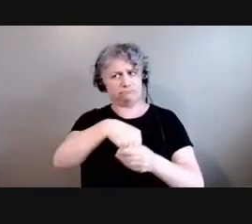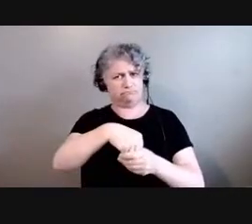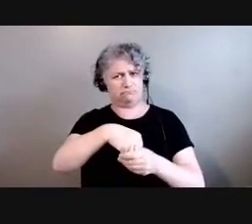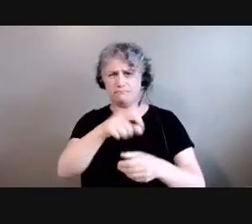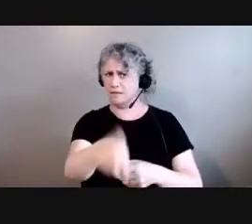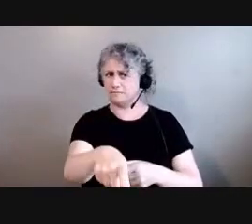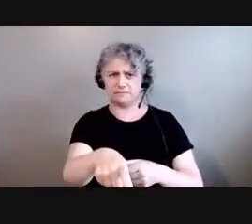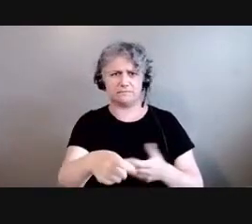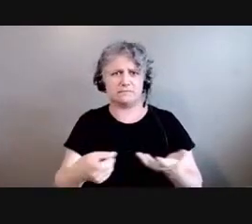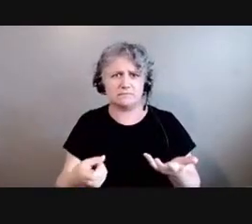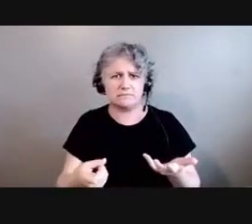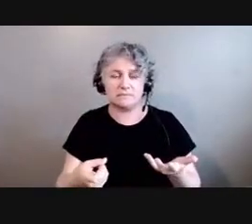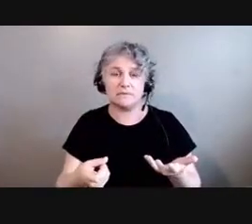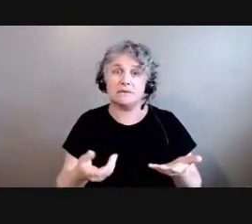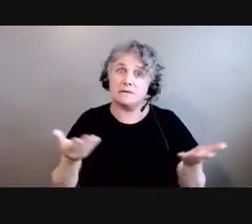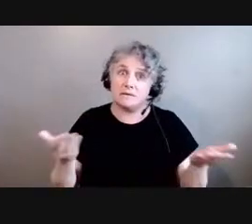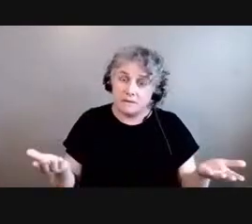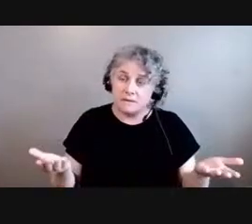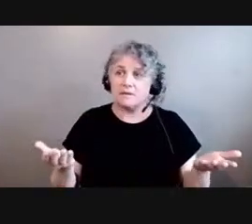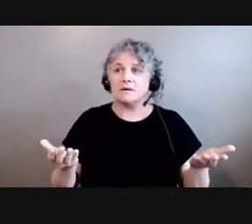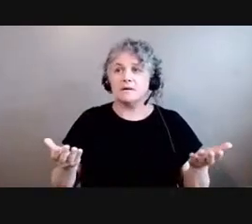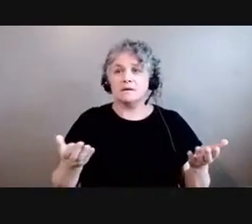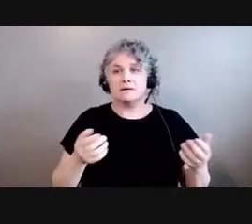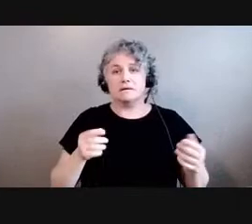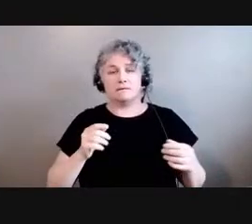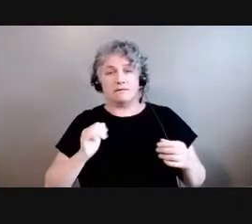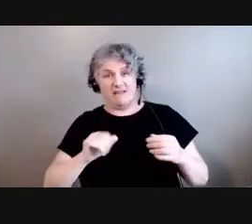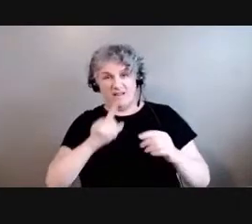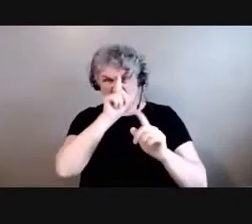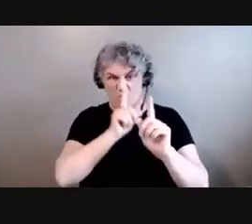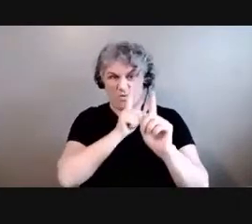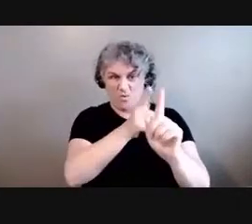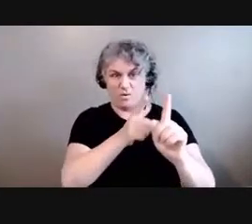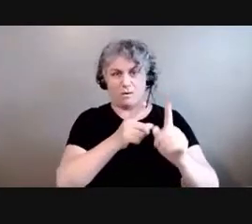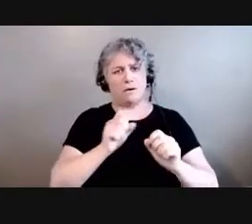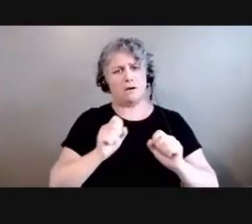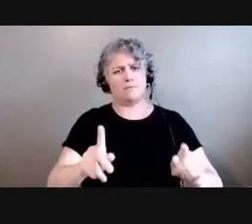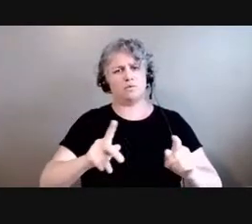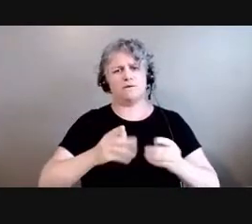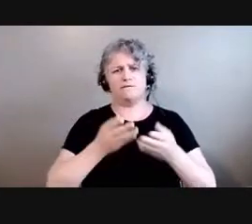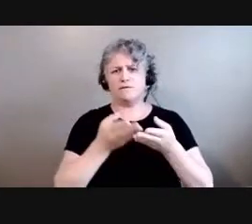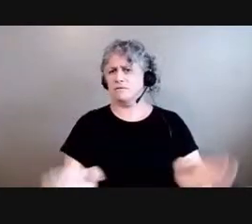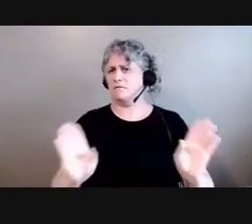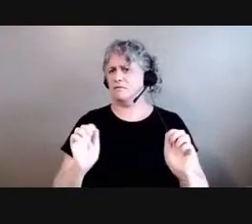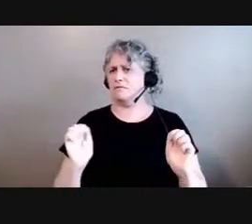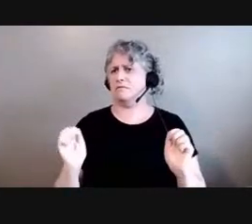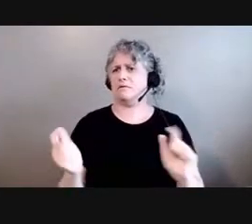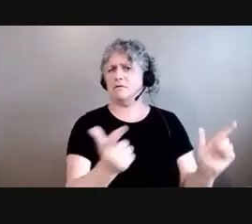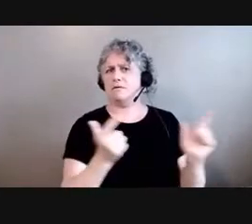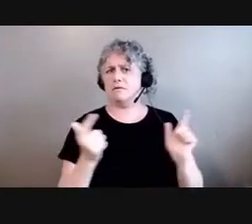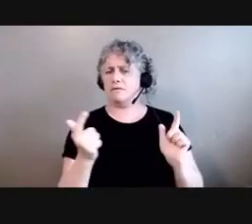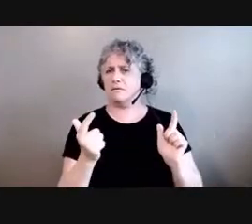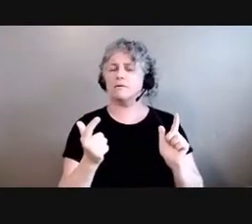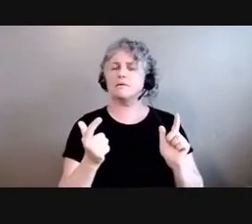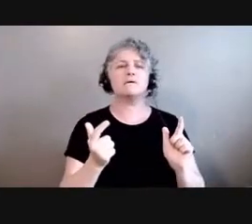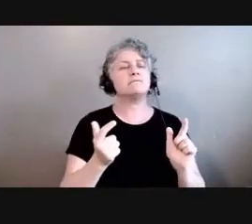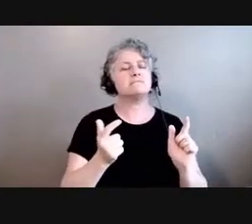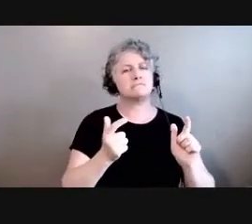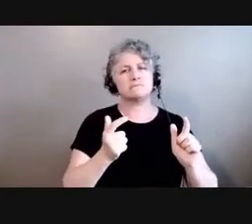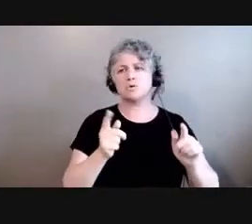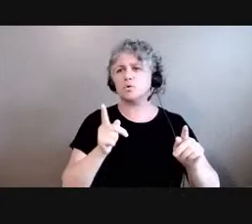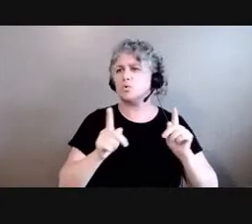well. So within this goal, the state would like to support outdoor recreation participation for